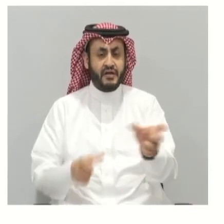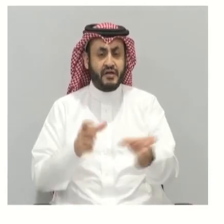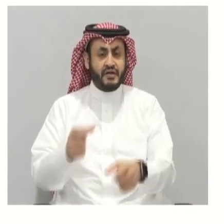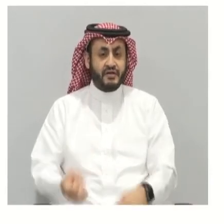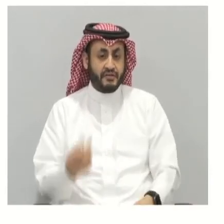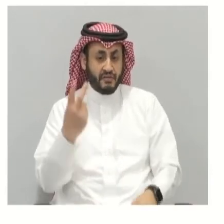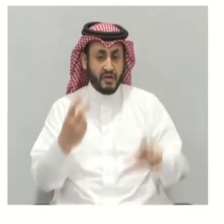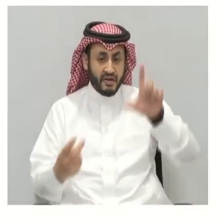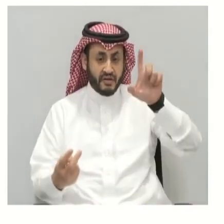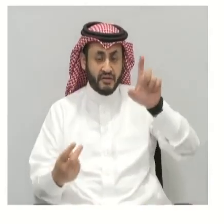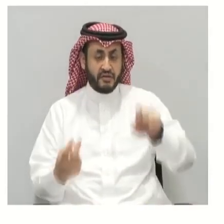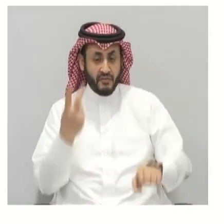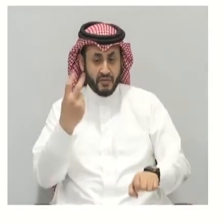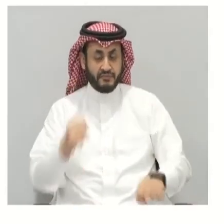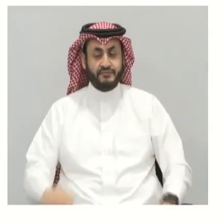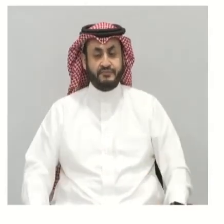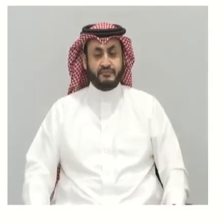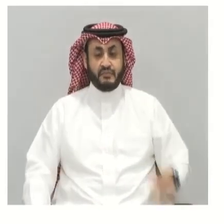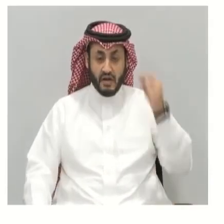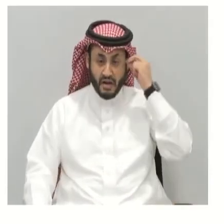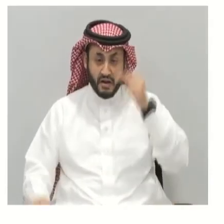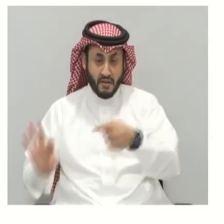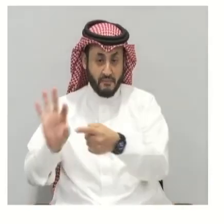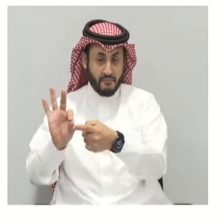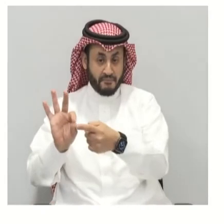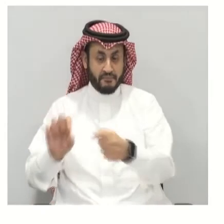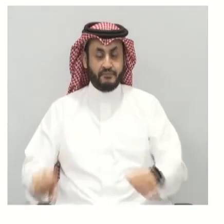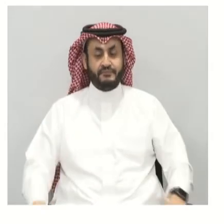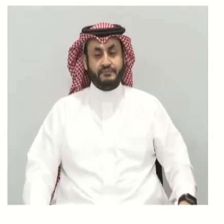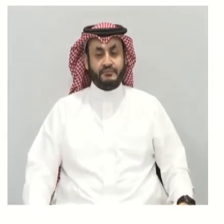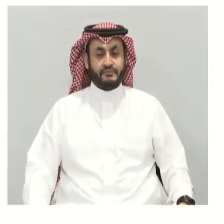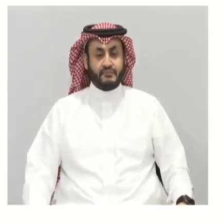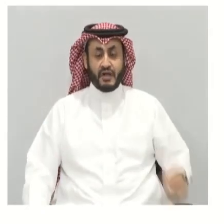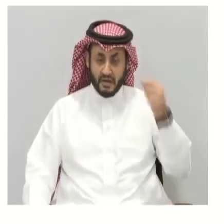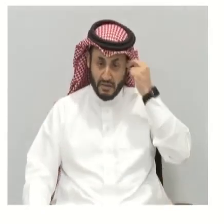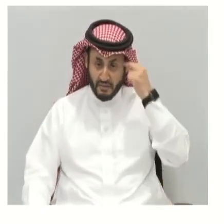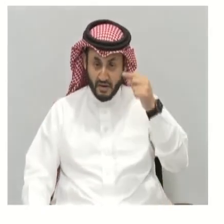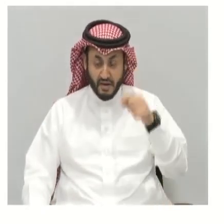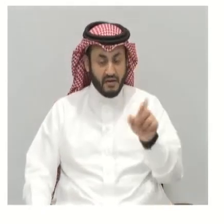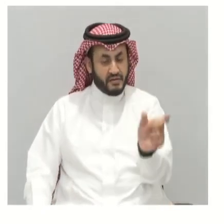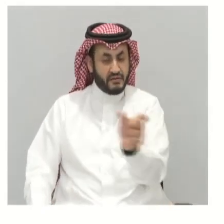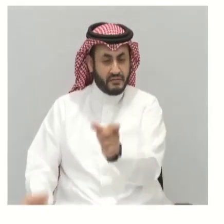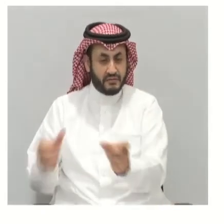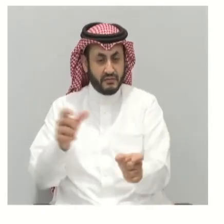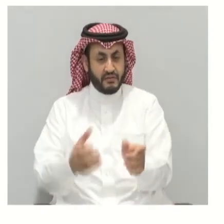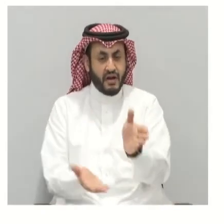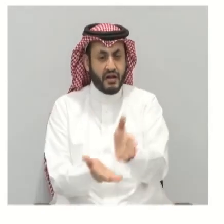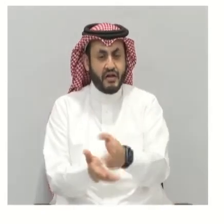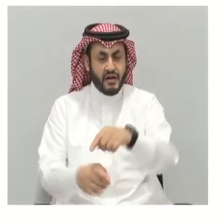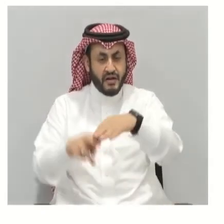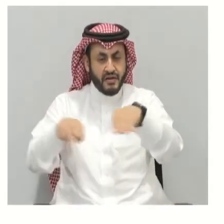a week. I am very good at it. I know how to find the correct pieces by following the